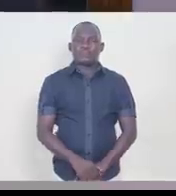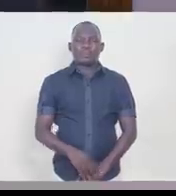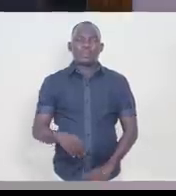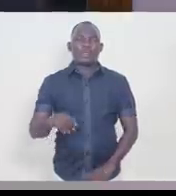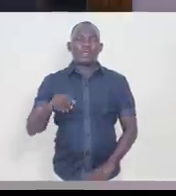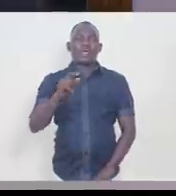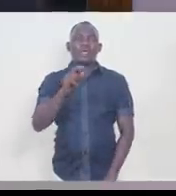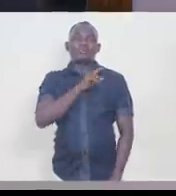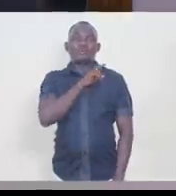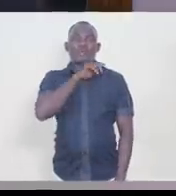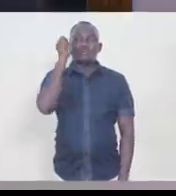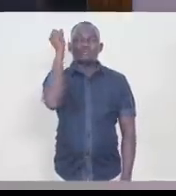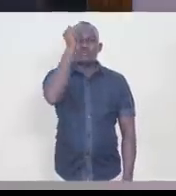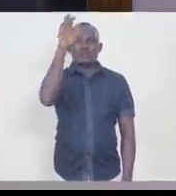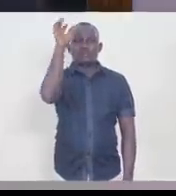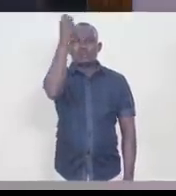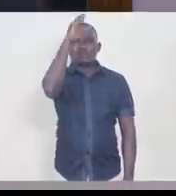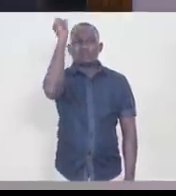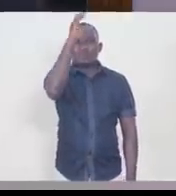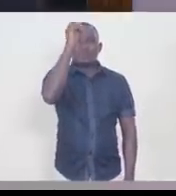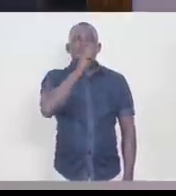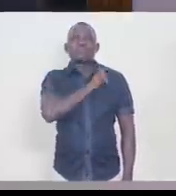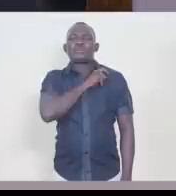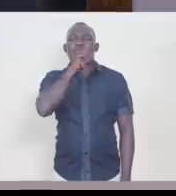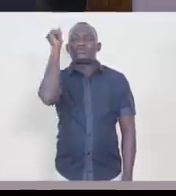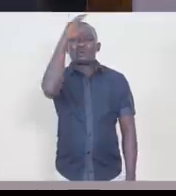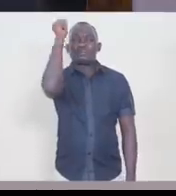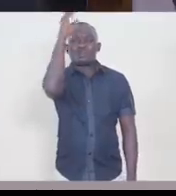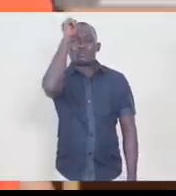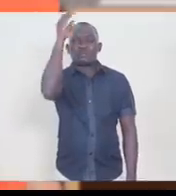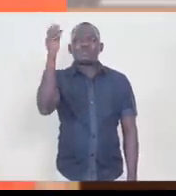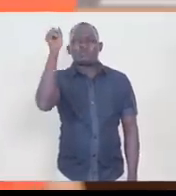Okay, guys, listen, don't panic. You know the drill. Okay, do it.